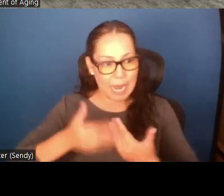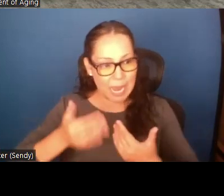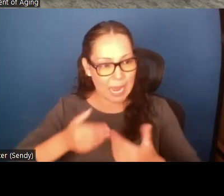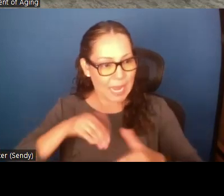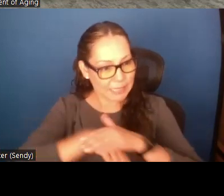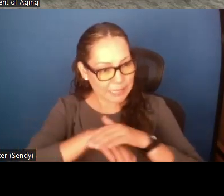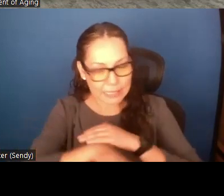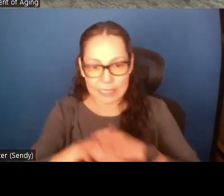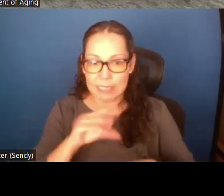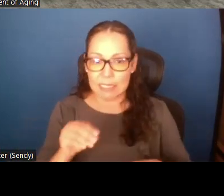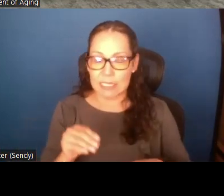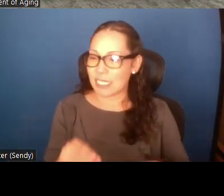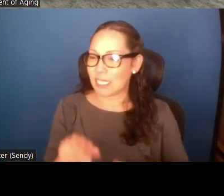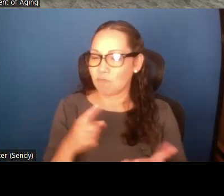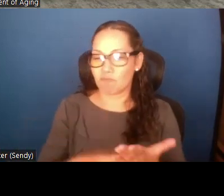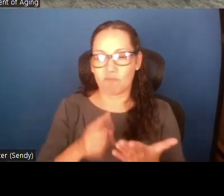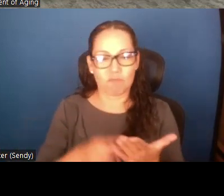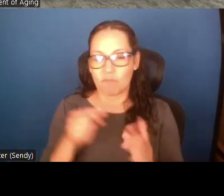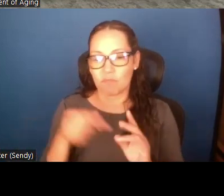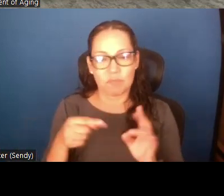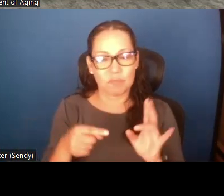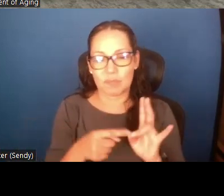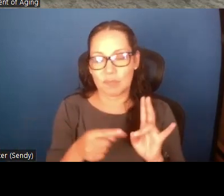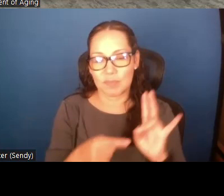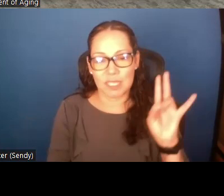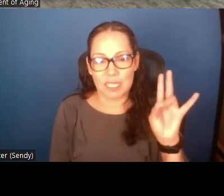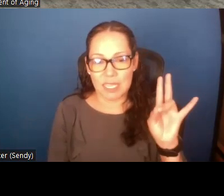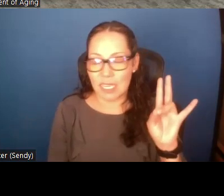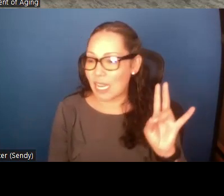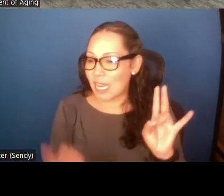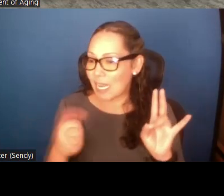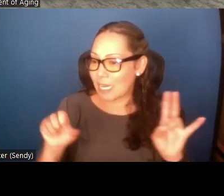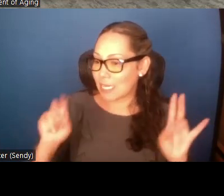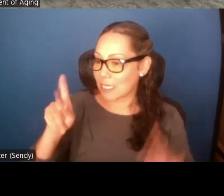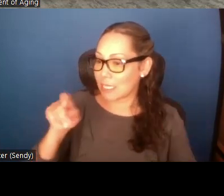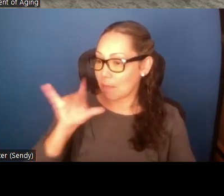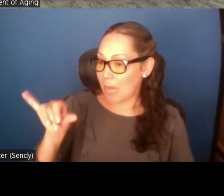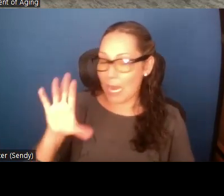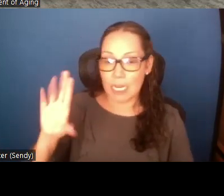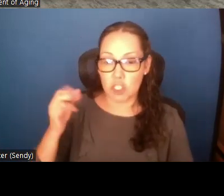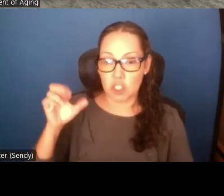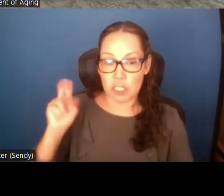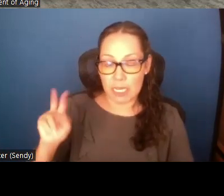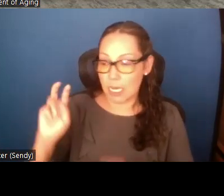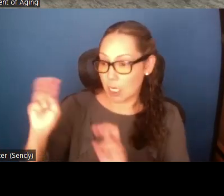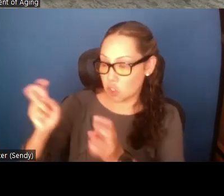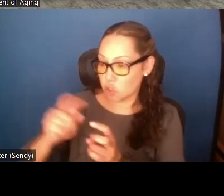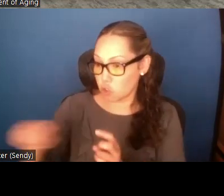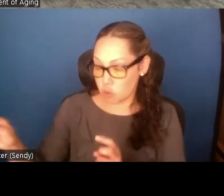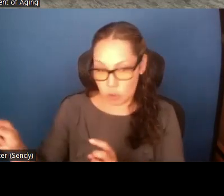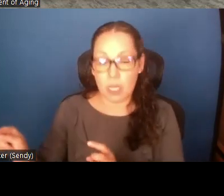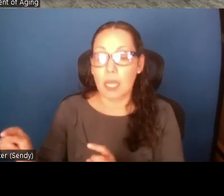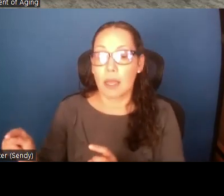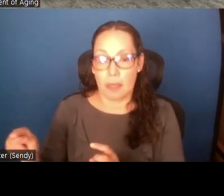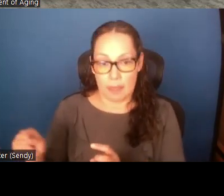to is if there are issues such as supply chain issues that facilities